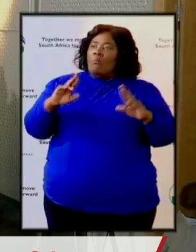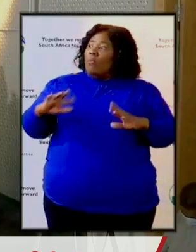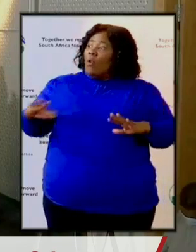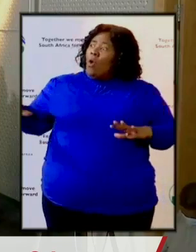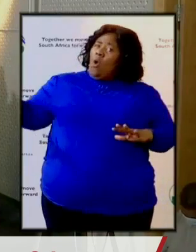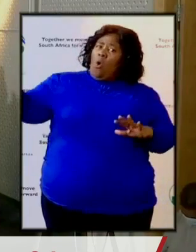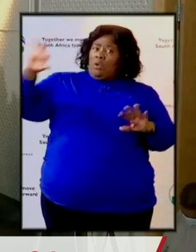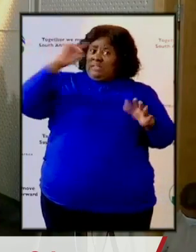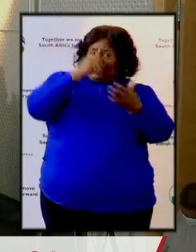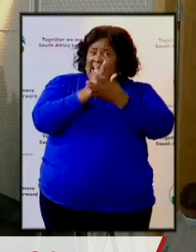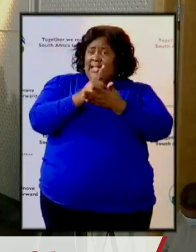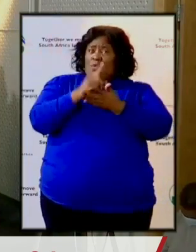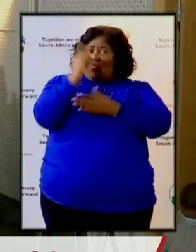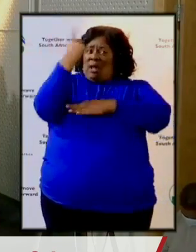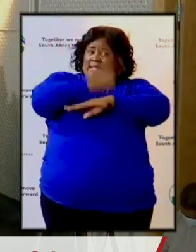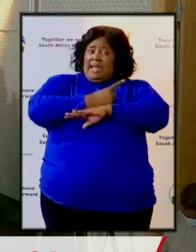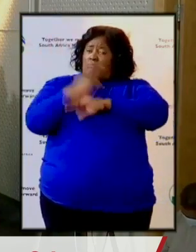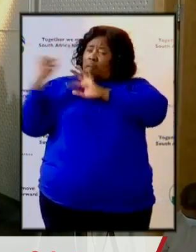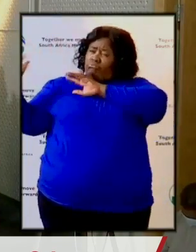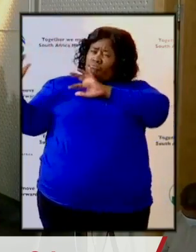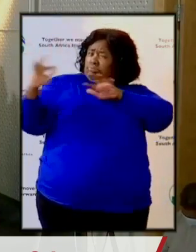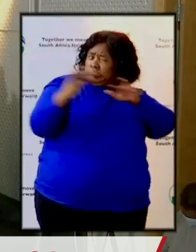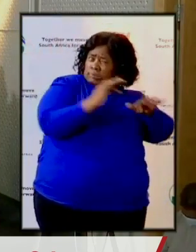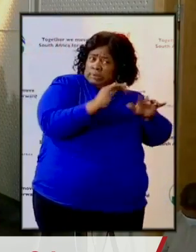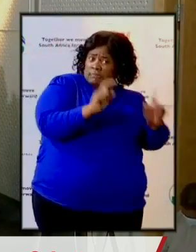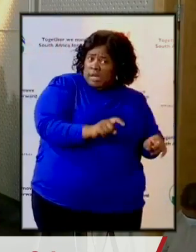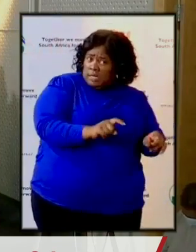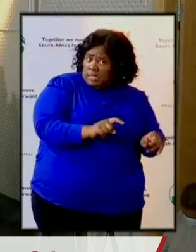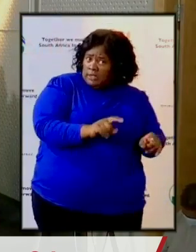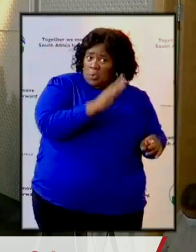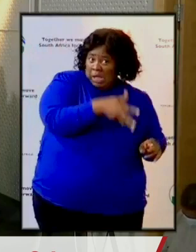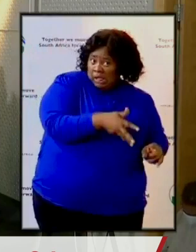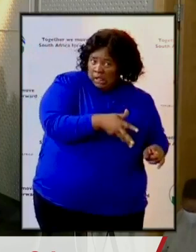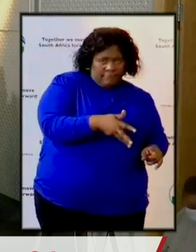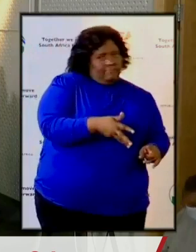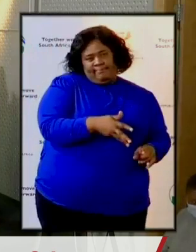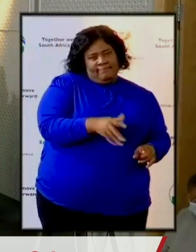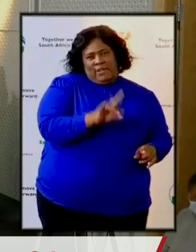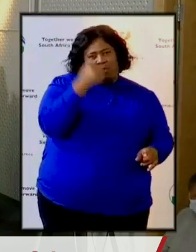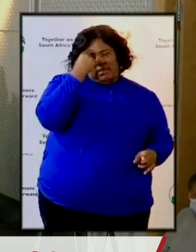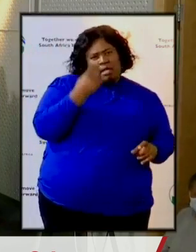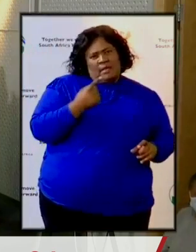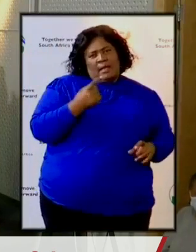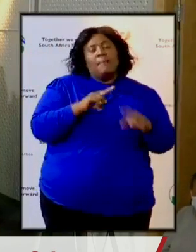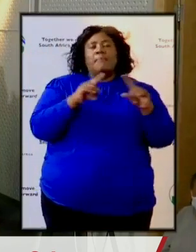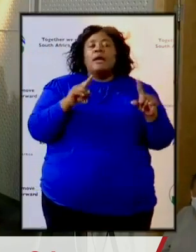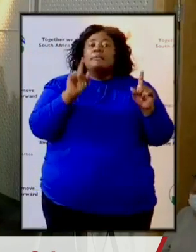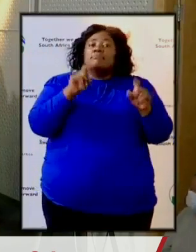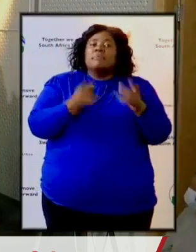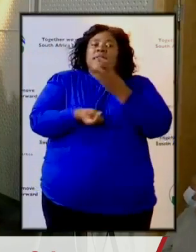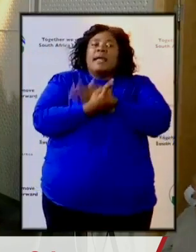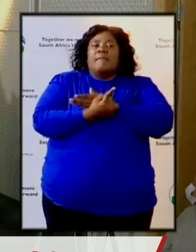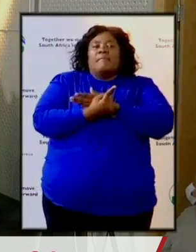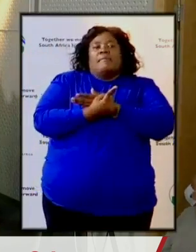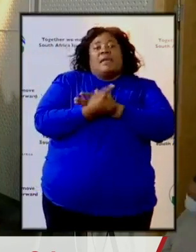just give a lot of problems for the police on the road. But it should happen now for